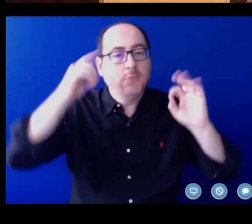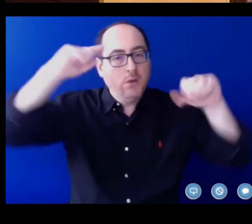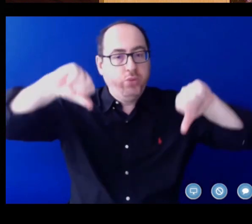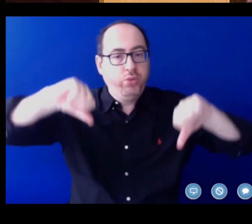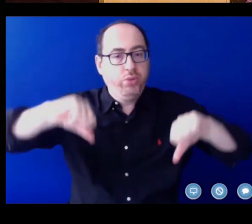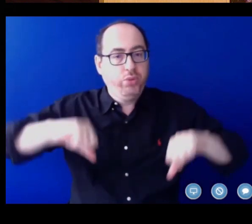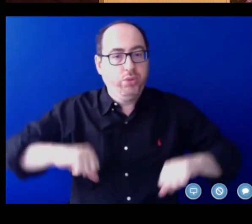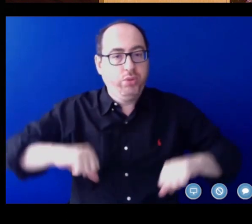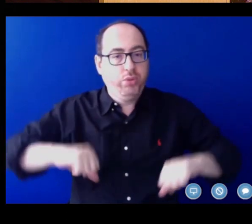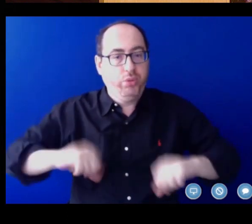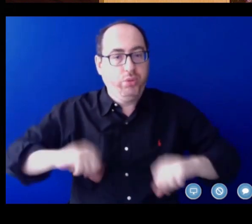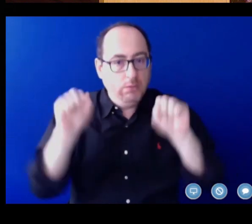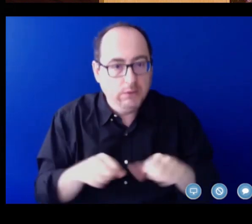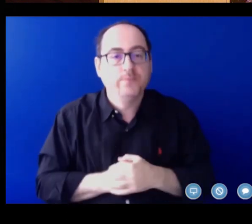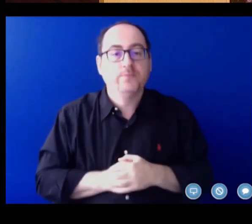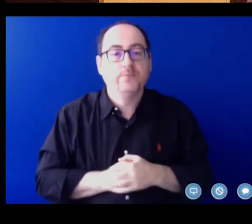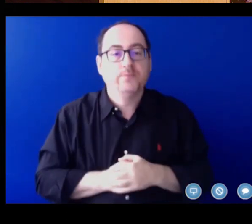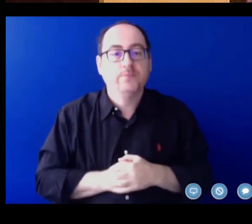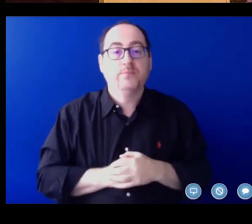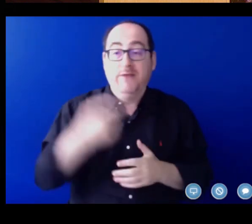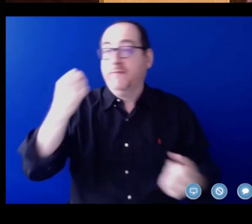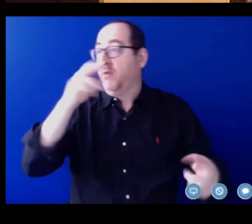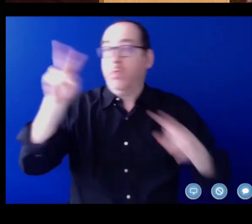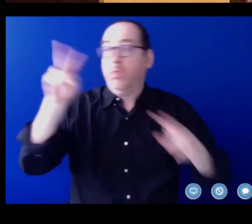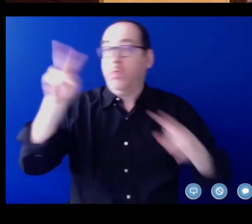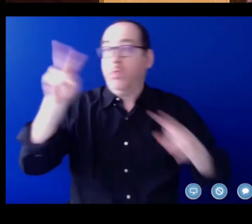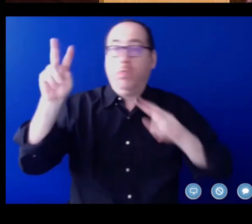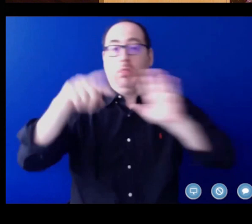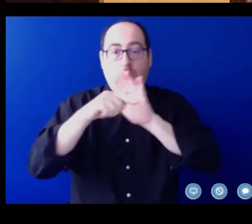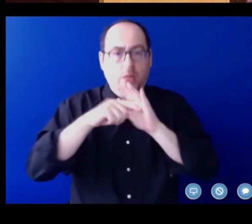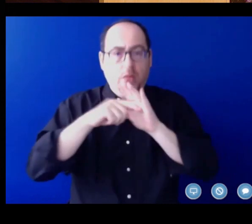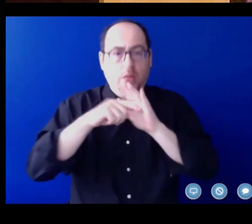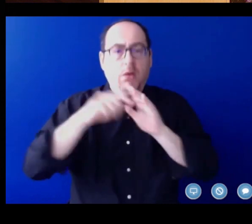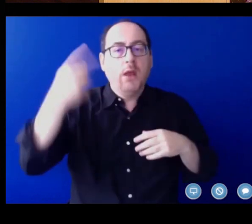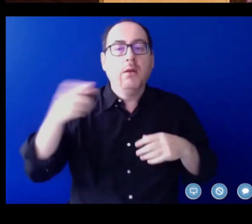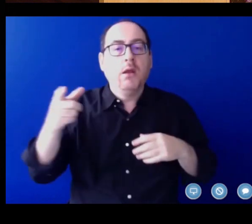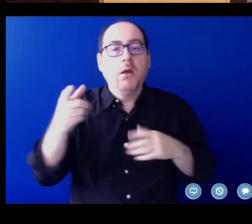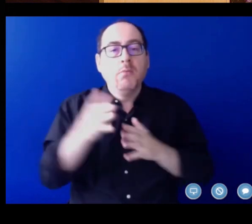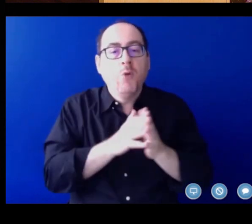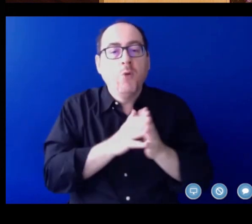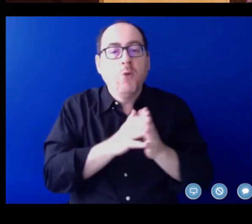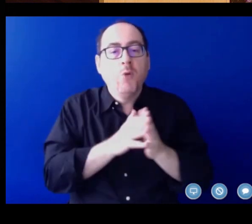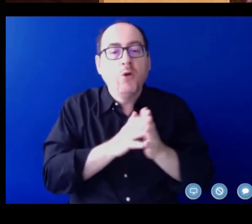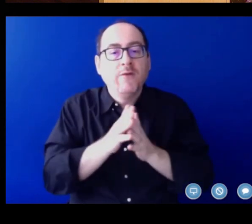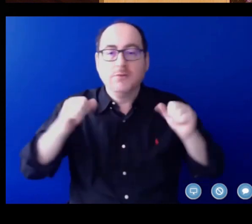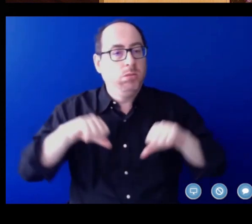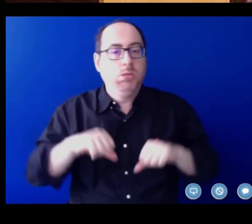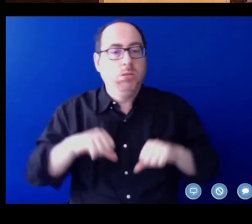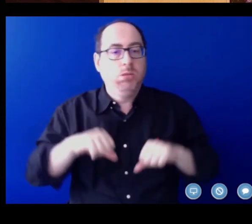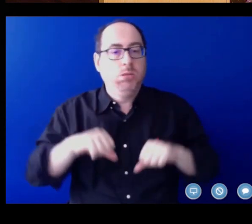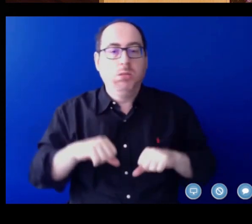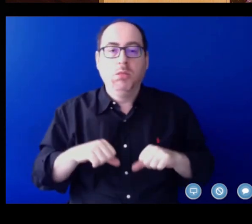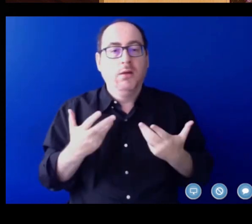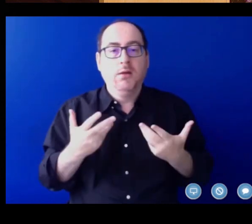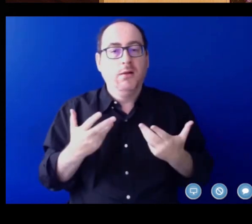of engagement, feelings of disempowerment, absenteeism, a failure to establish and sustain healthy relationships, early exit from